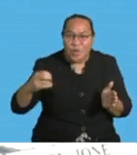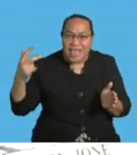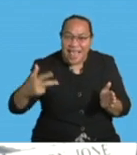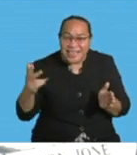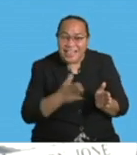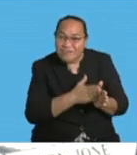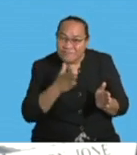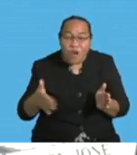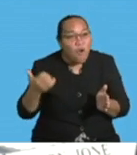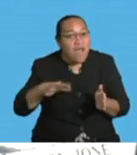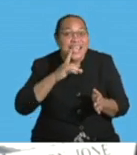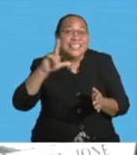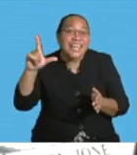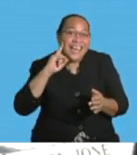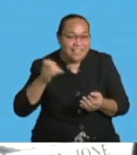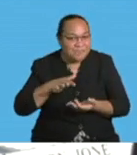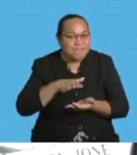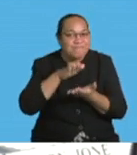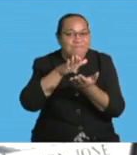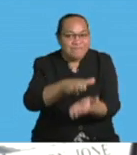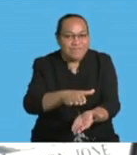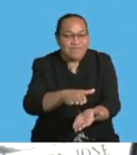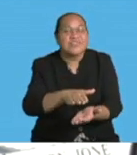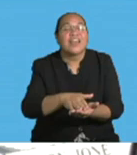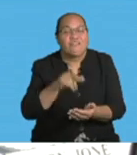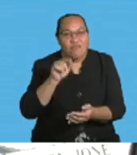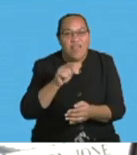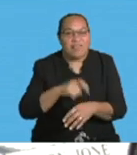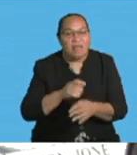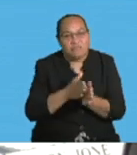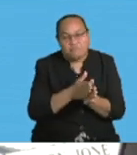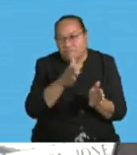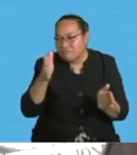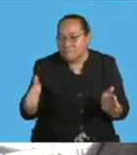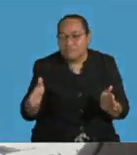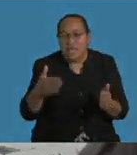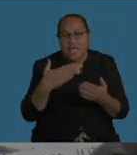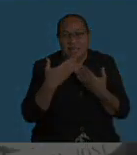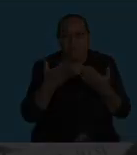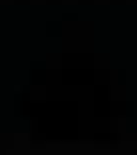fact, were tabled in Parliament yesterday for that particular period. Thank you, Mr. Speaker, sir.